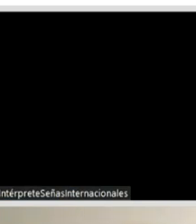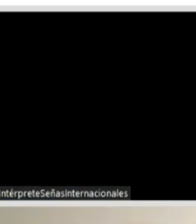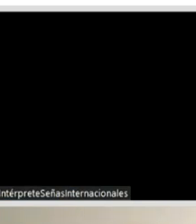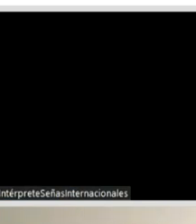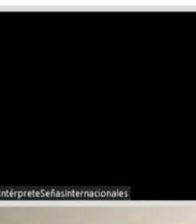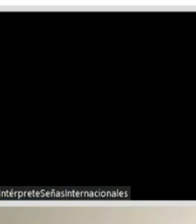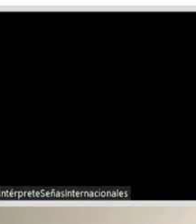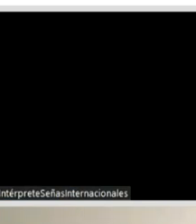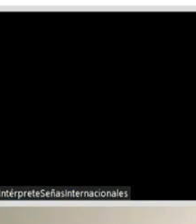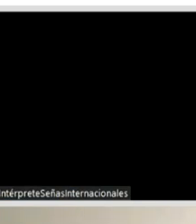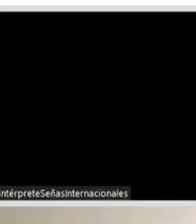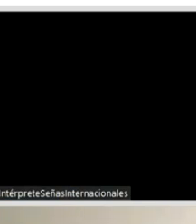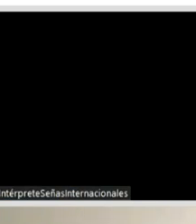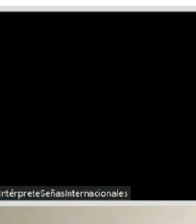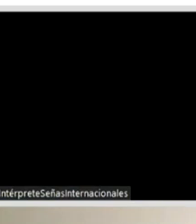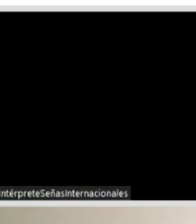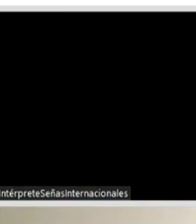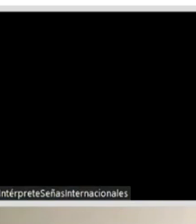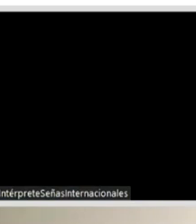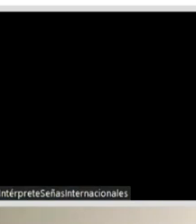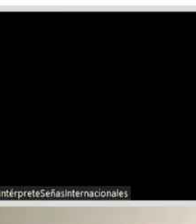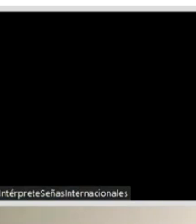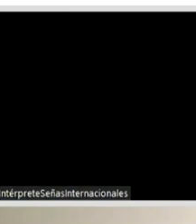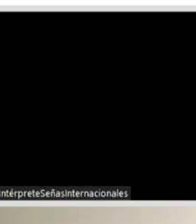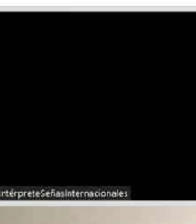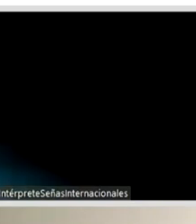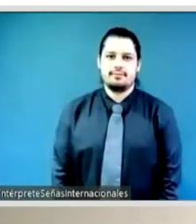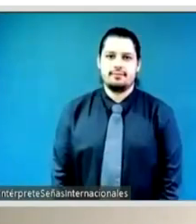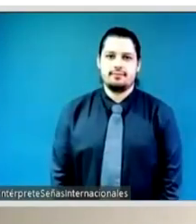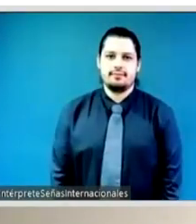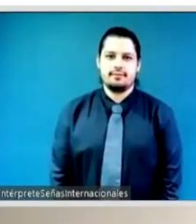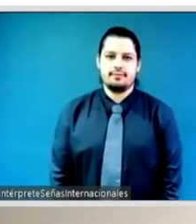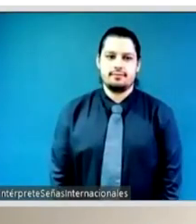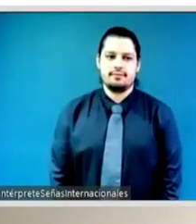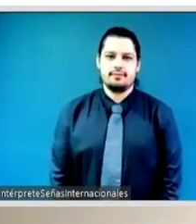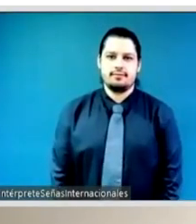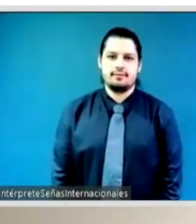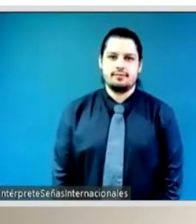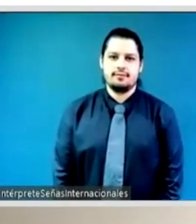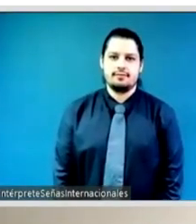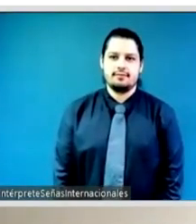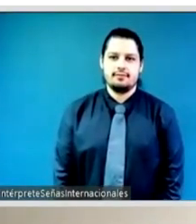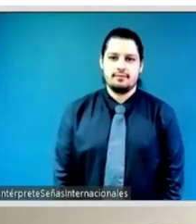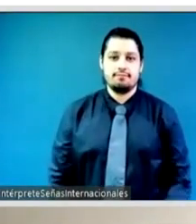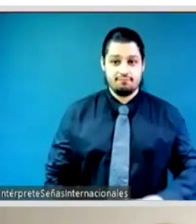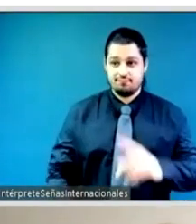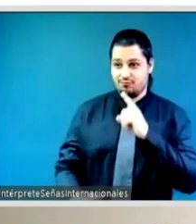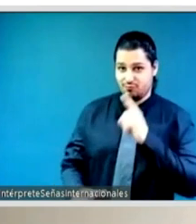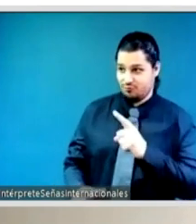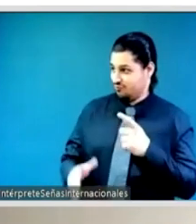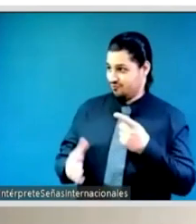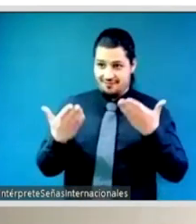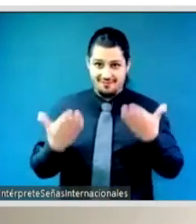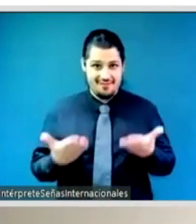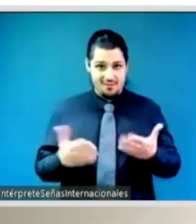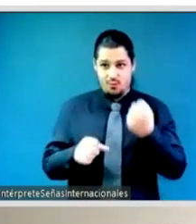go at this pace how many generations will continue to keep having to fight these same battles and ksenia